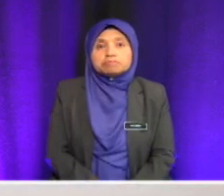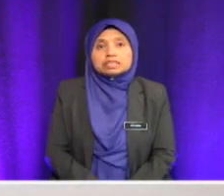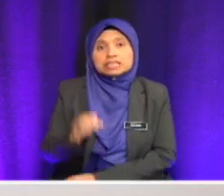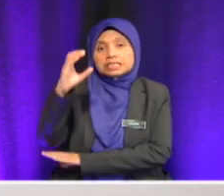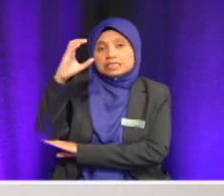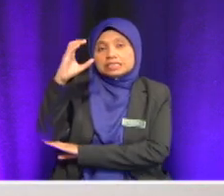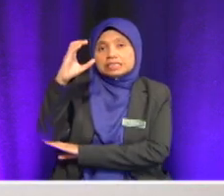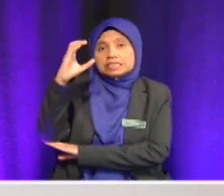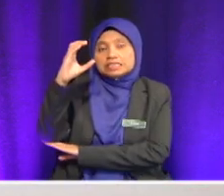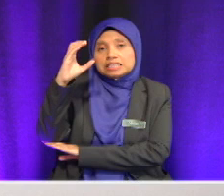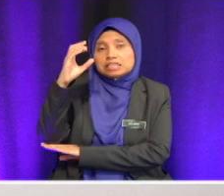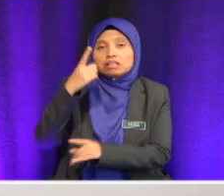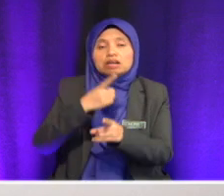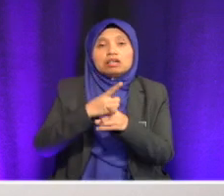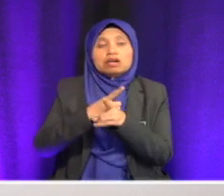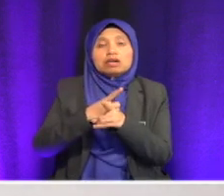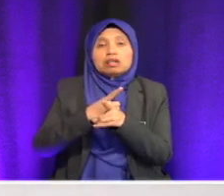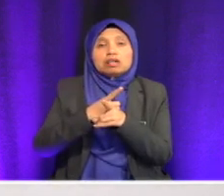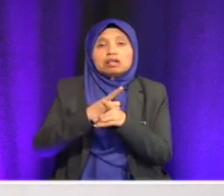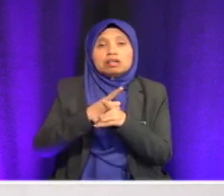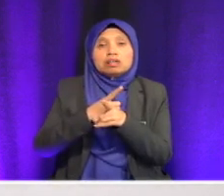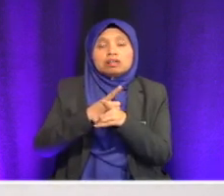C. C. Okay, What about the rest of you girls?